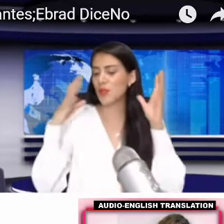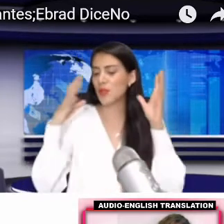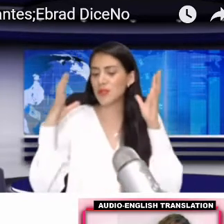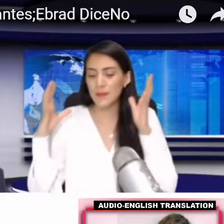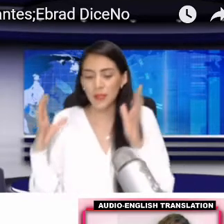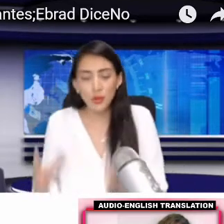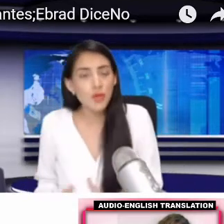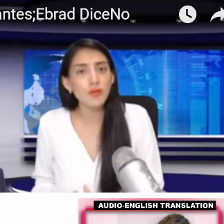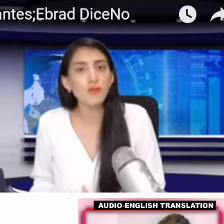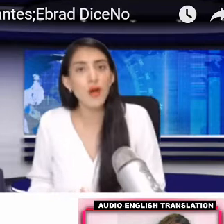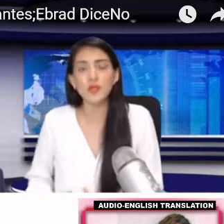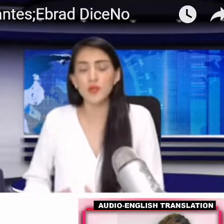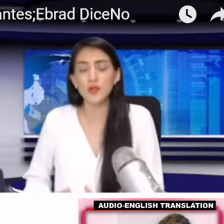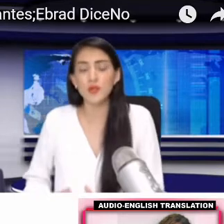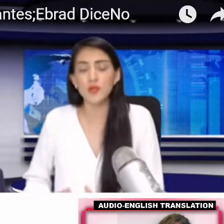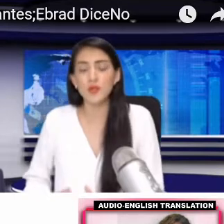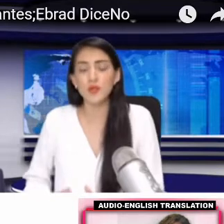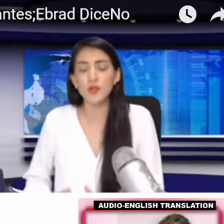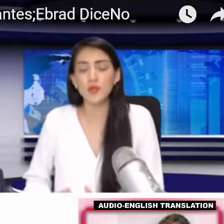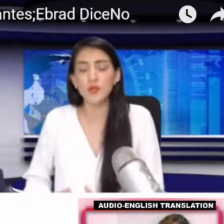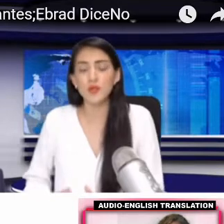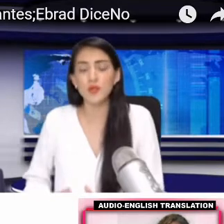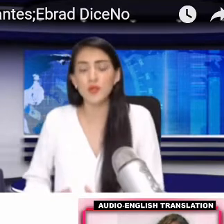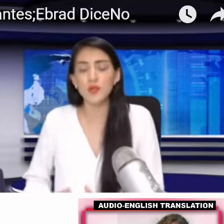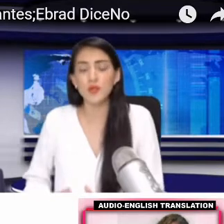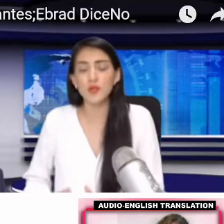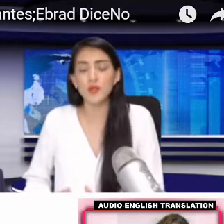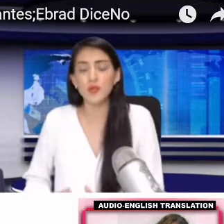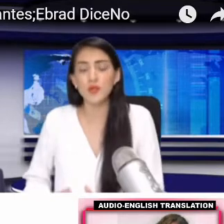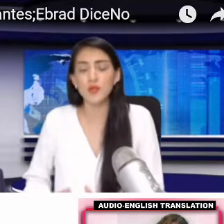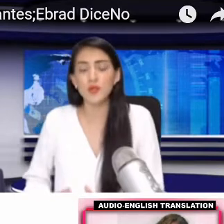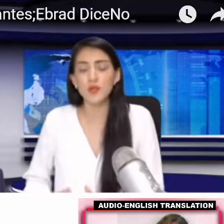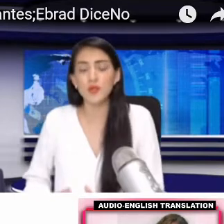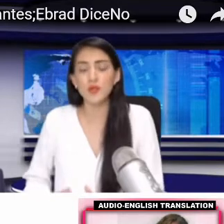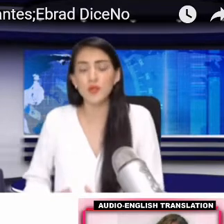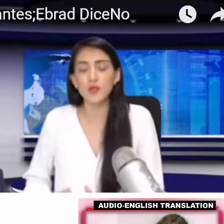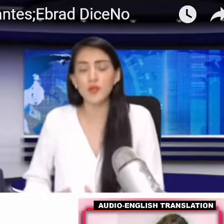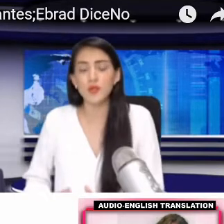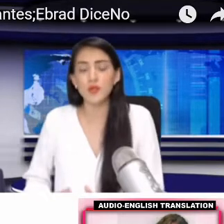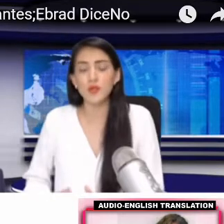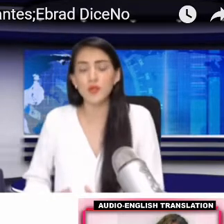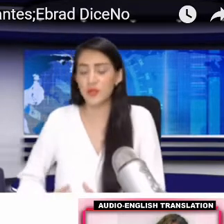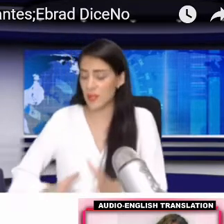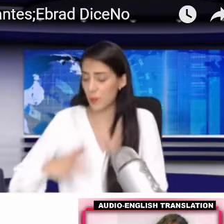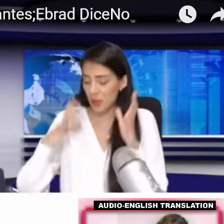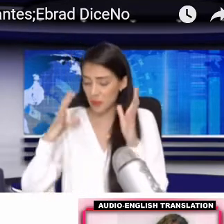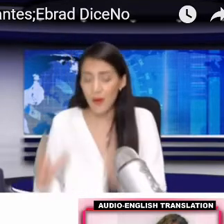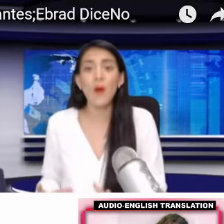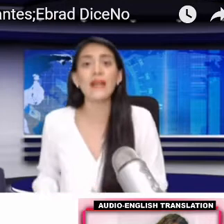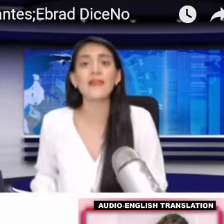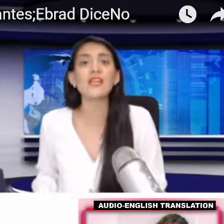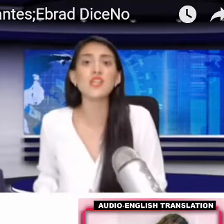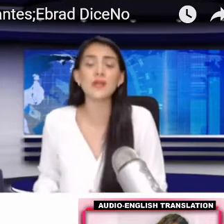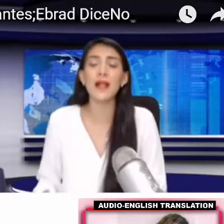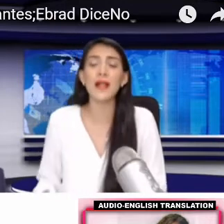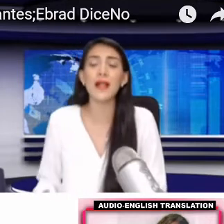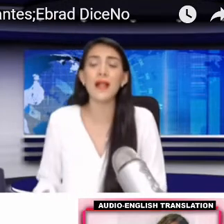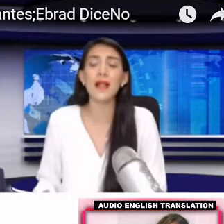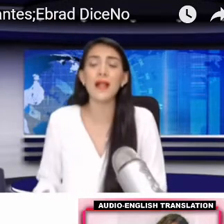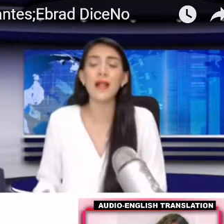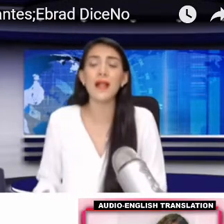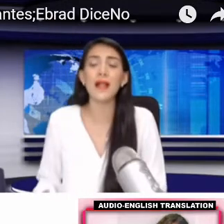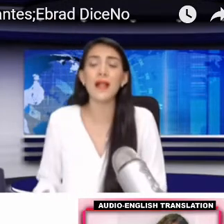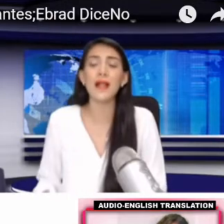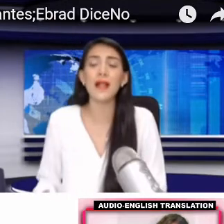poniendo Mexico, también todo su esfuerzo, Mexico is doing everything that it can to help. está poniendo la Guardia Nacional We've put